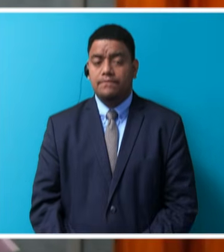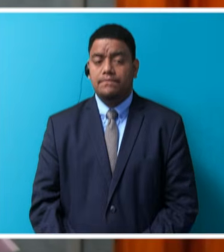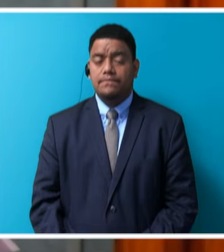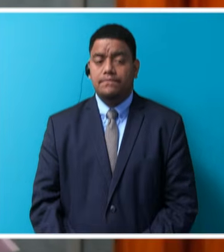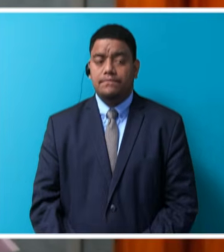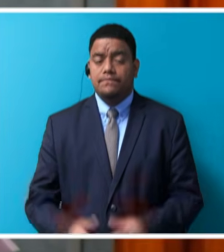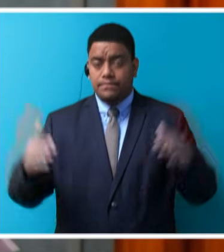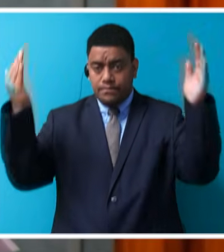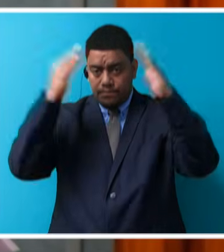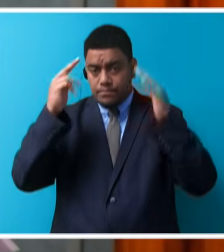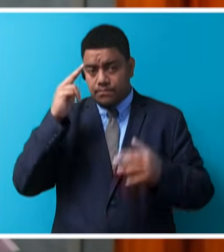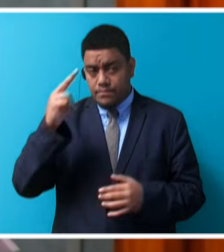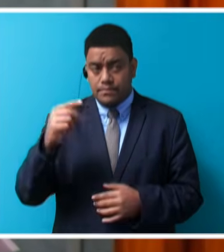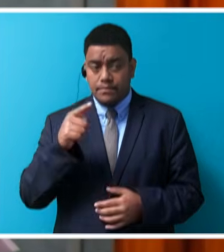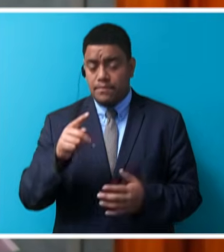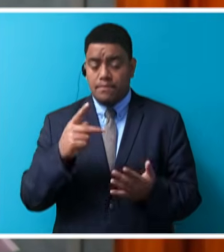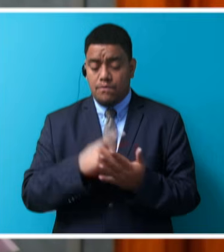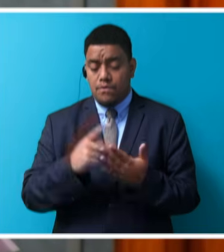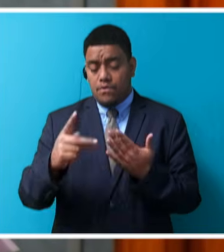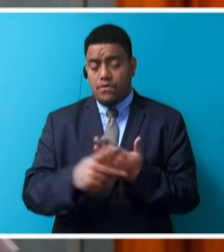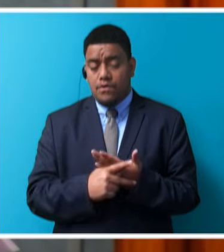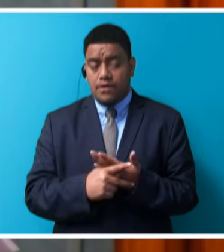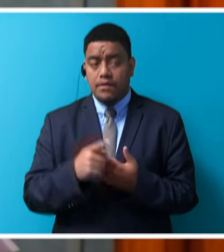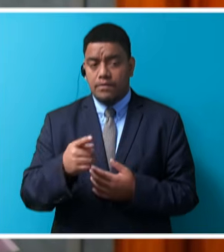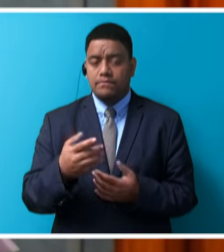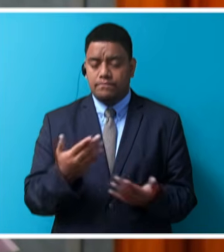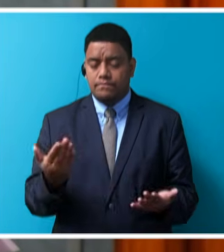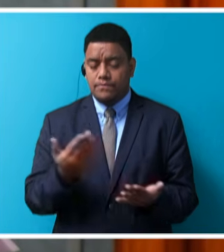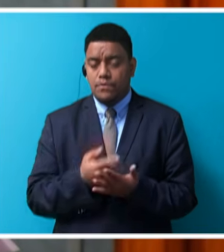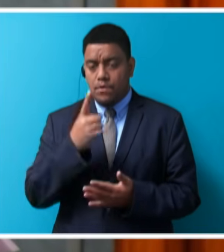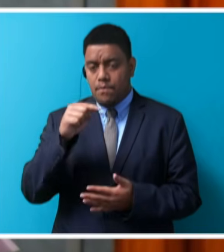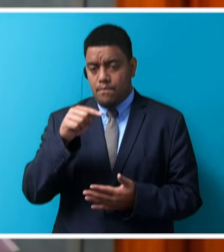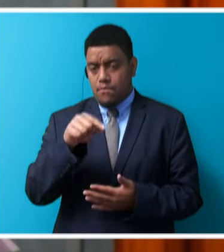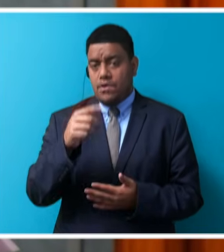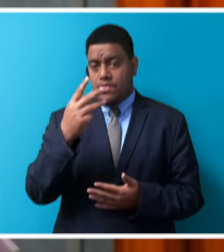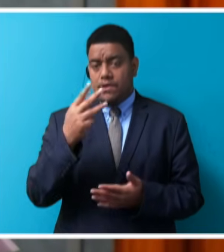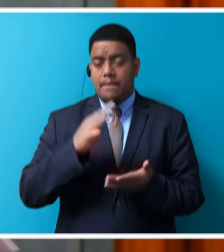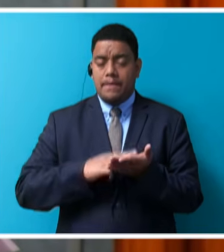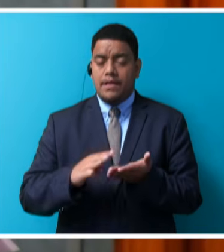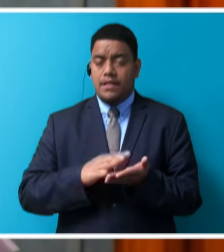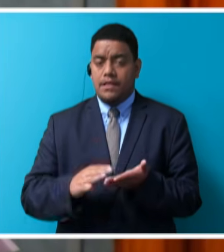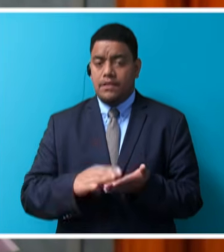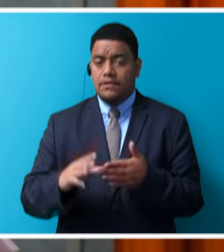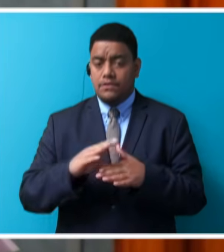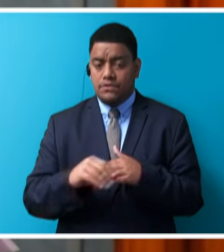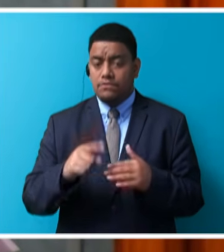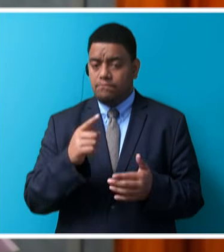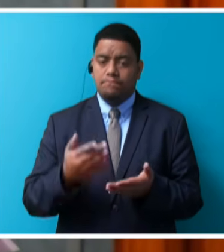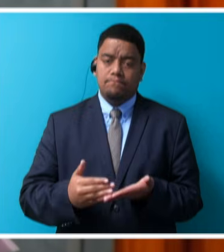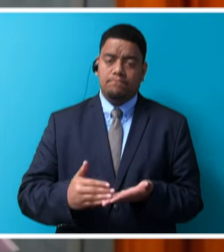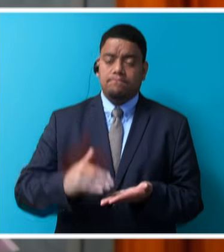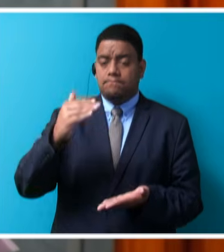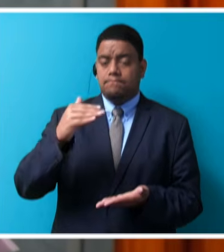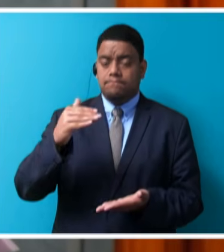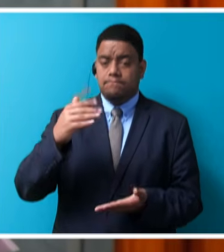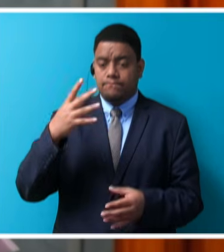Mr. Speaker, sir, the self-help program has been allocated $1.3 million, an increase of